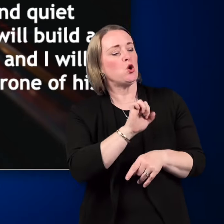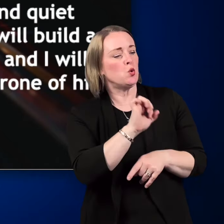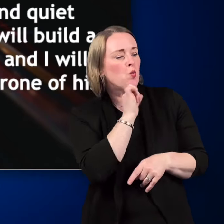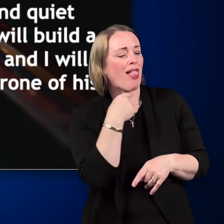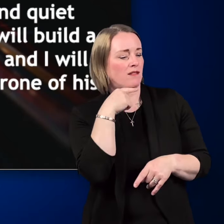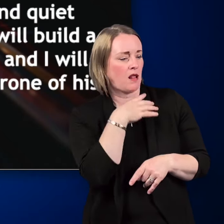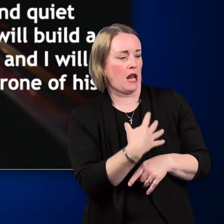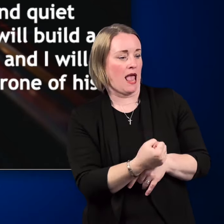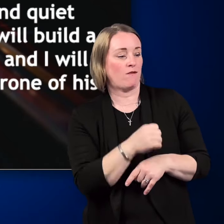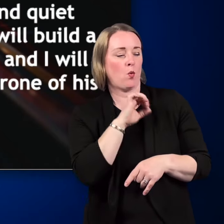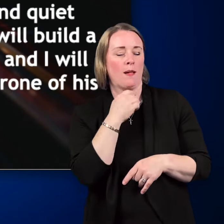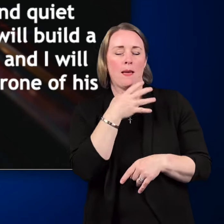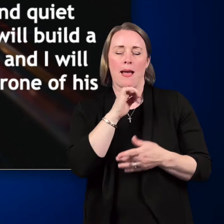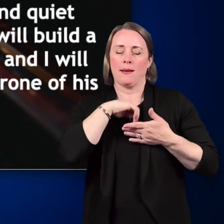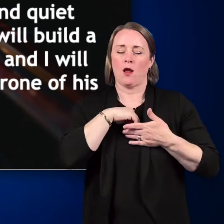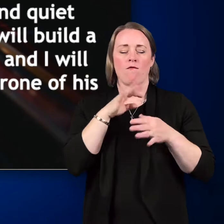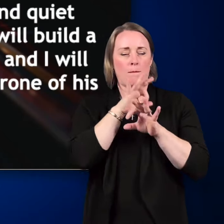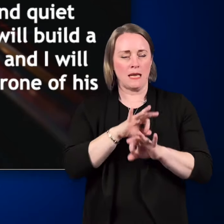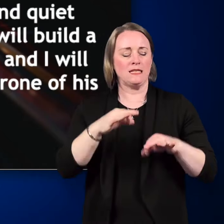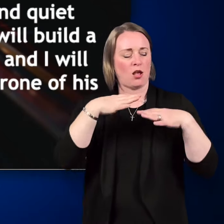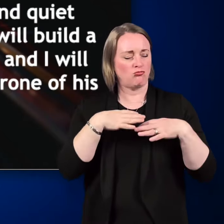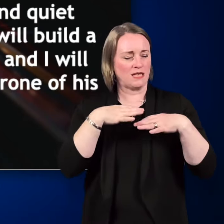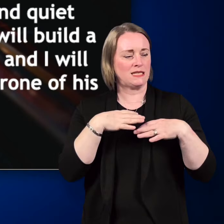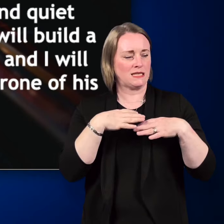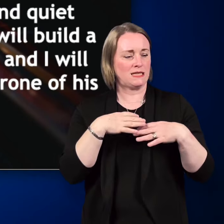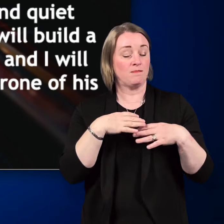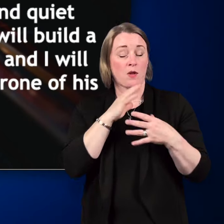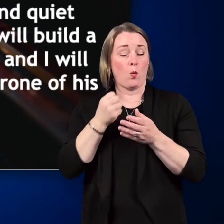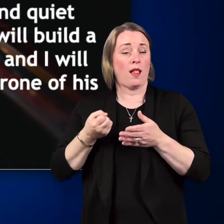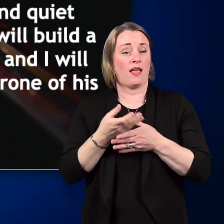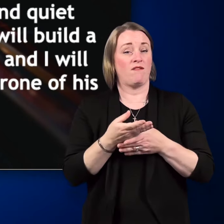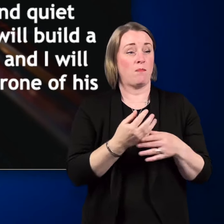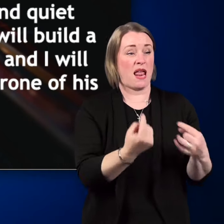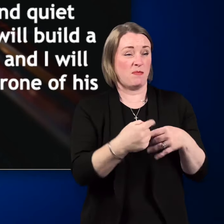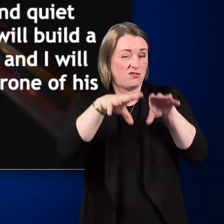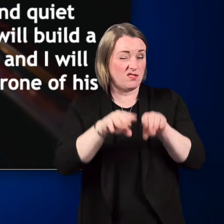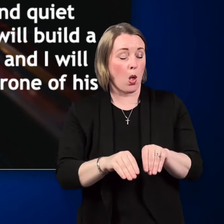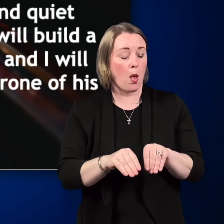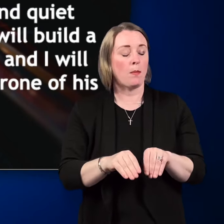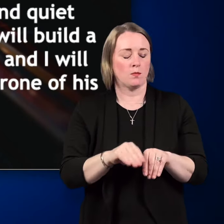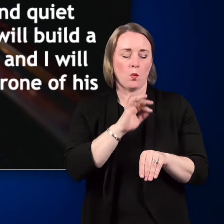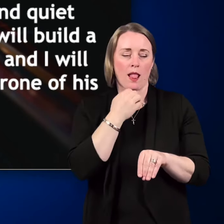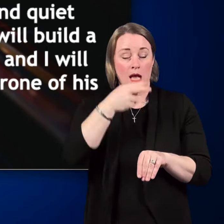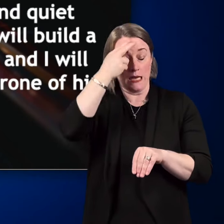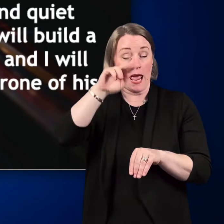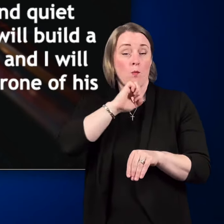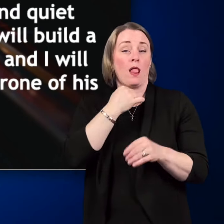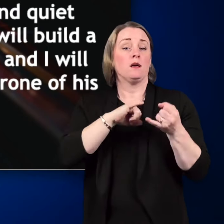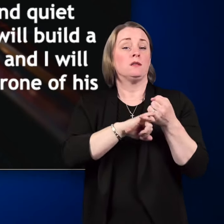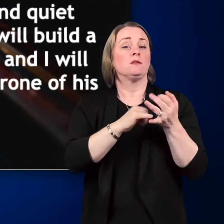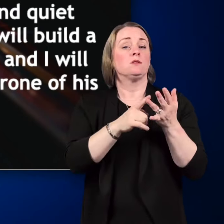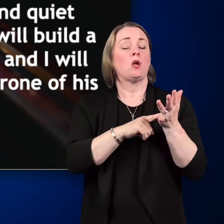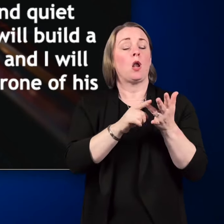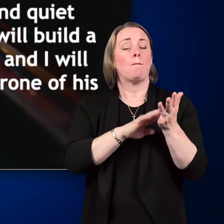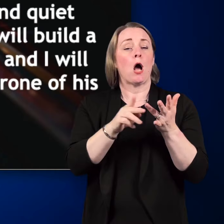and rest. And I will give him rest from all his enemies on every side. His name will be